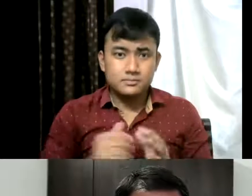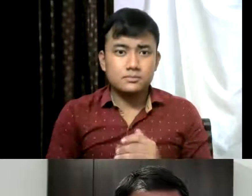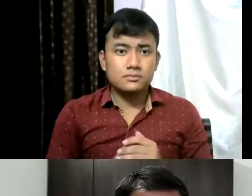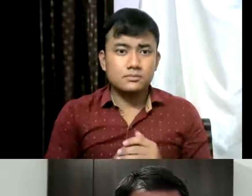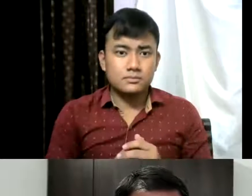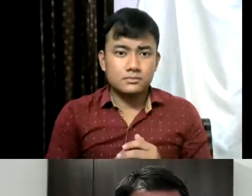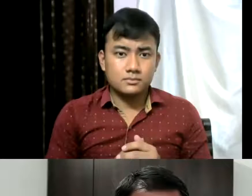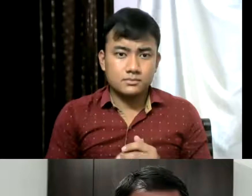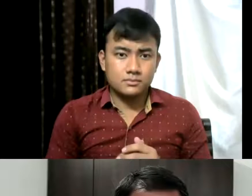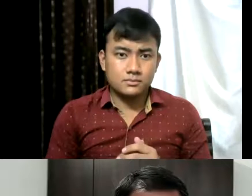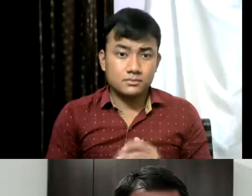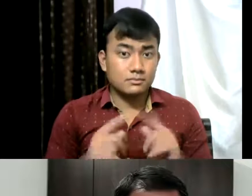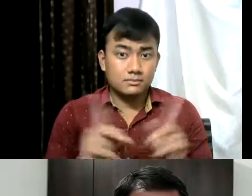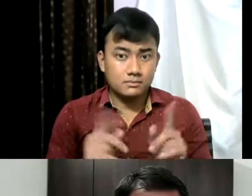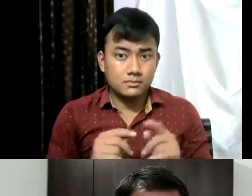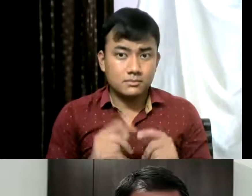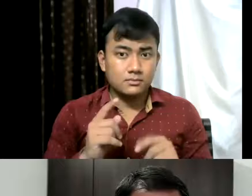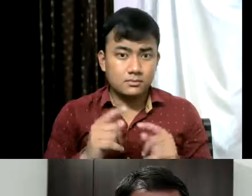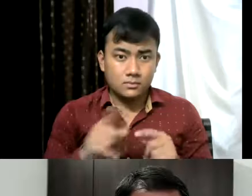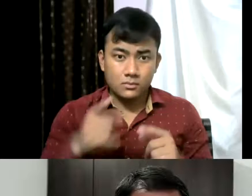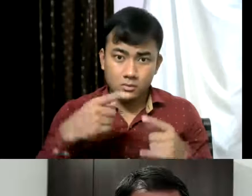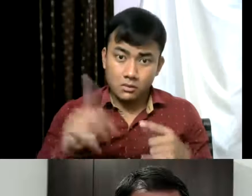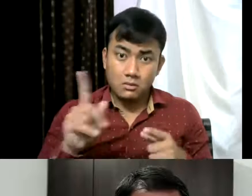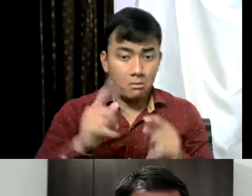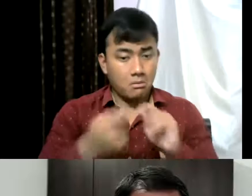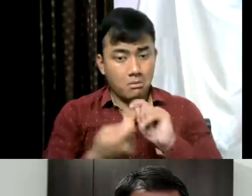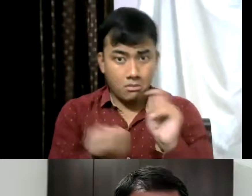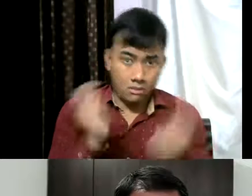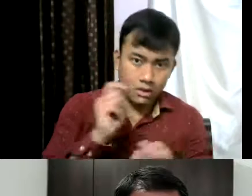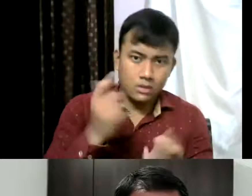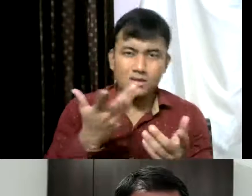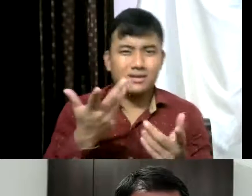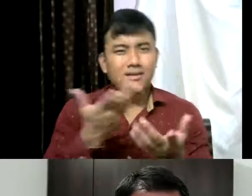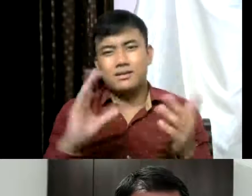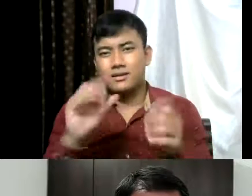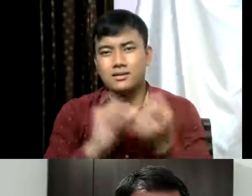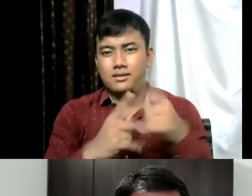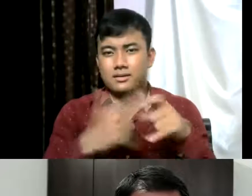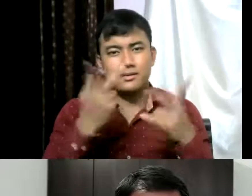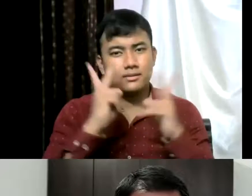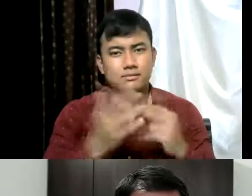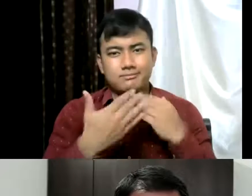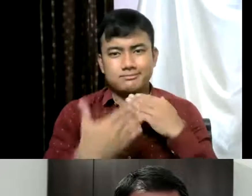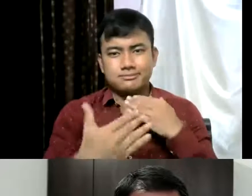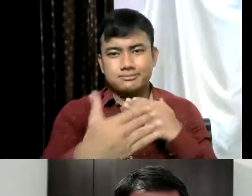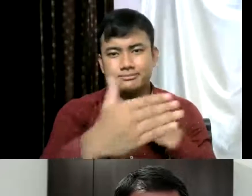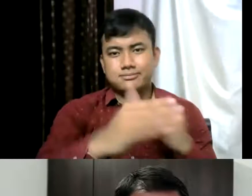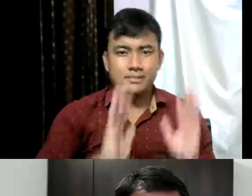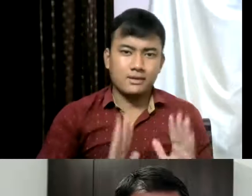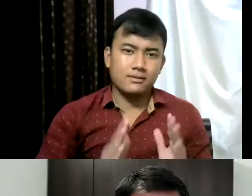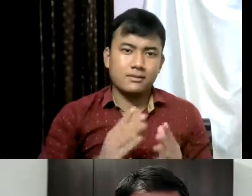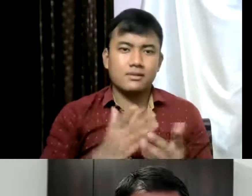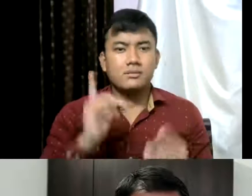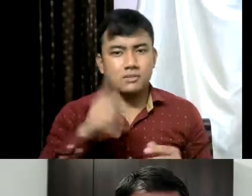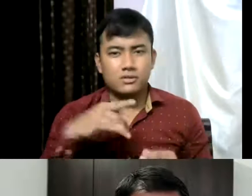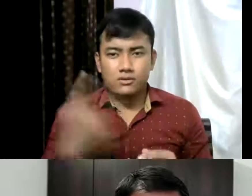patriarchal, but you can't undo the caste hegemony. That is a boundary that you will never be able to cross. And that's something we need to